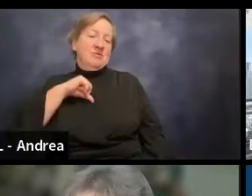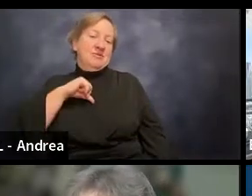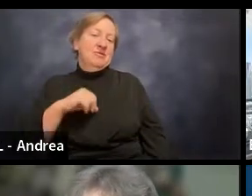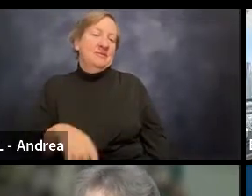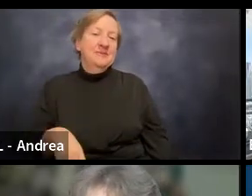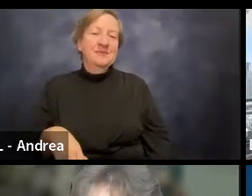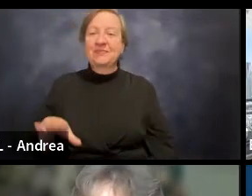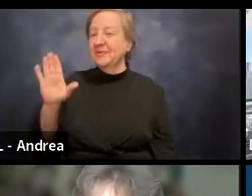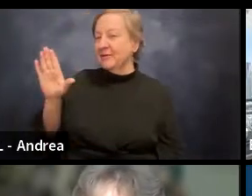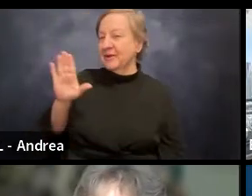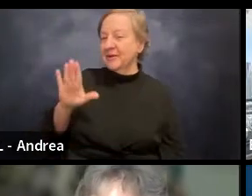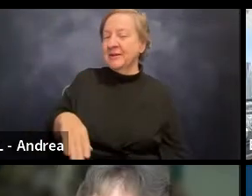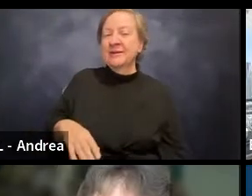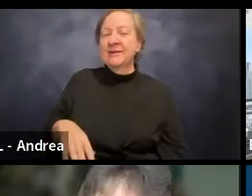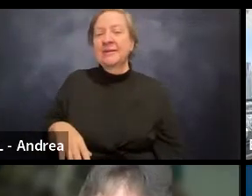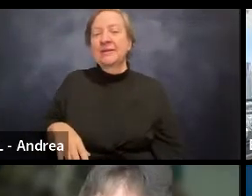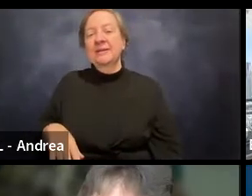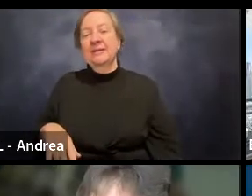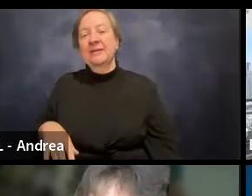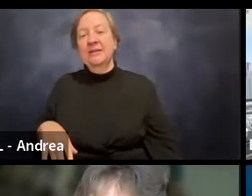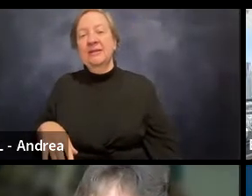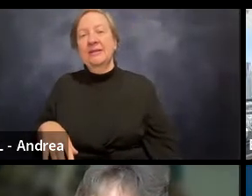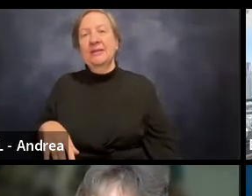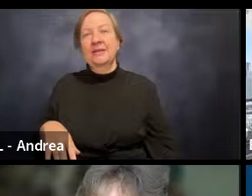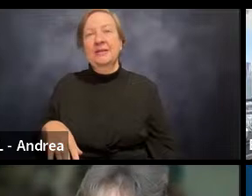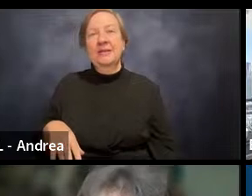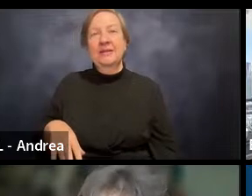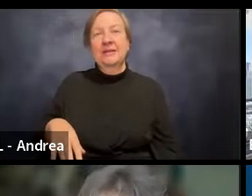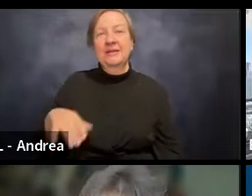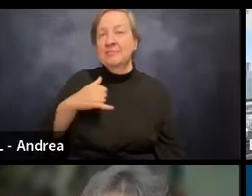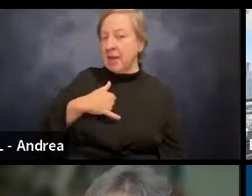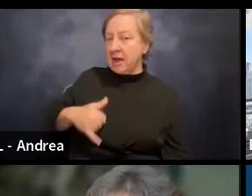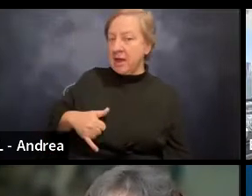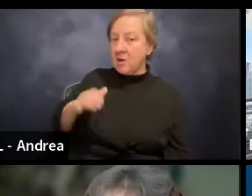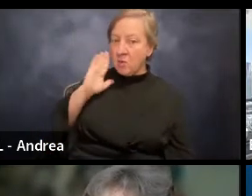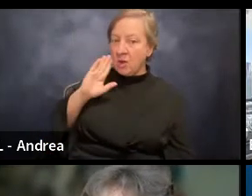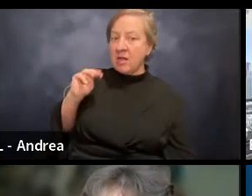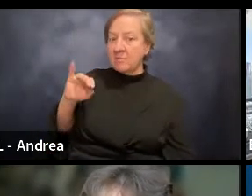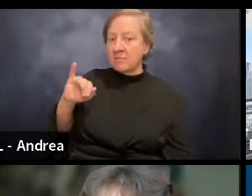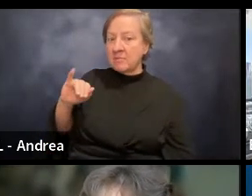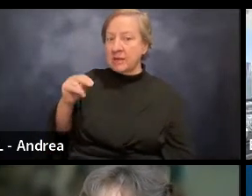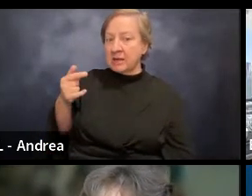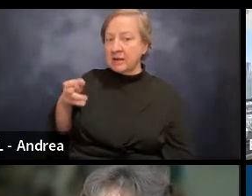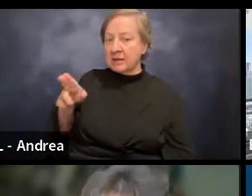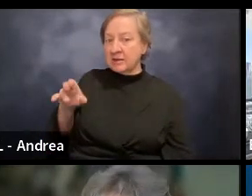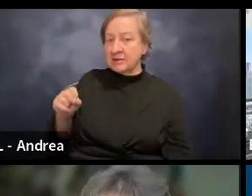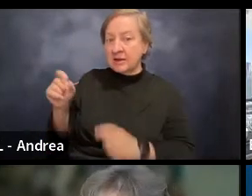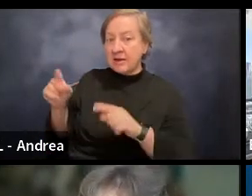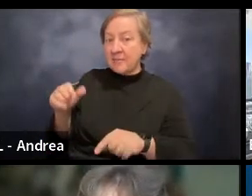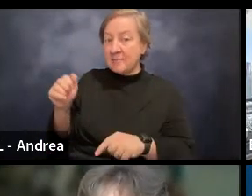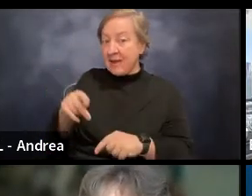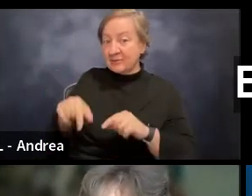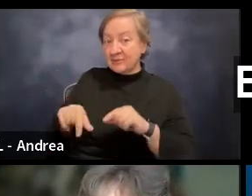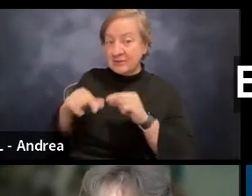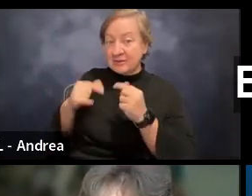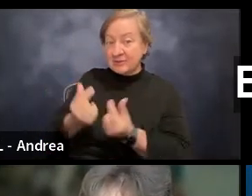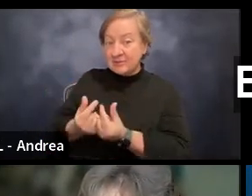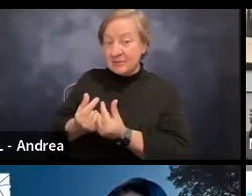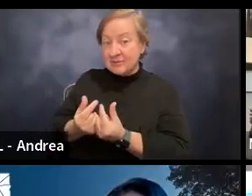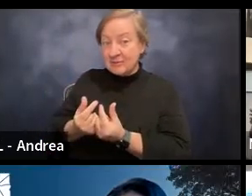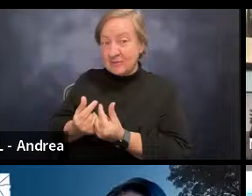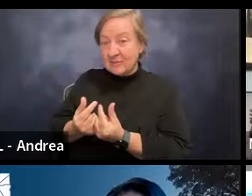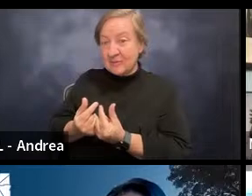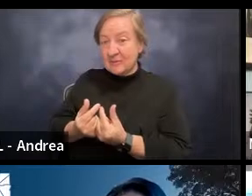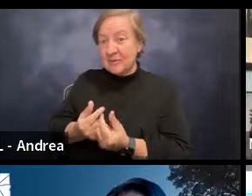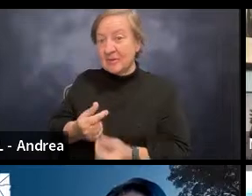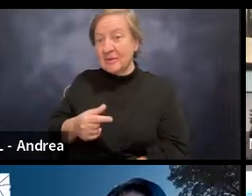Great. So will Mingus be back at this group? Yeah, he has an